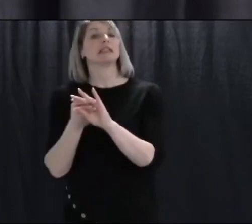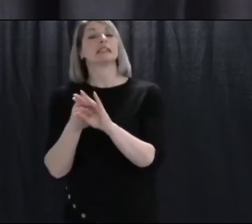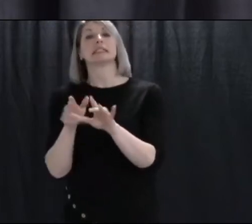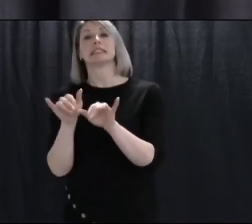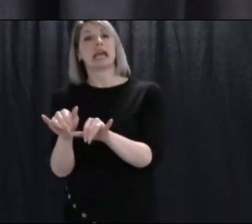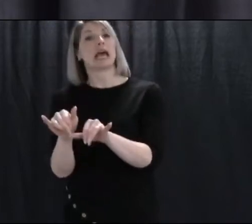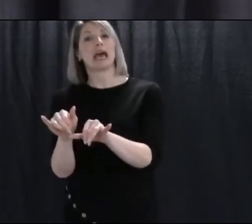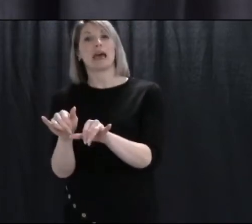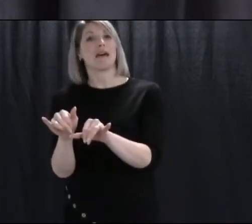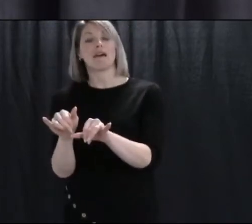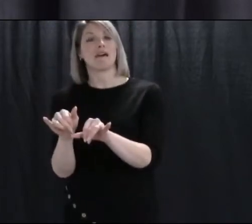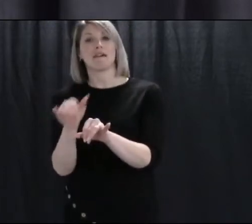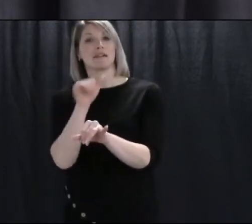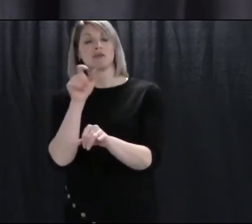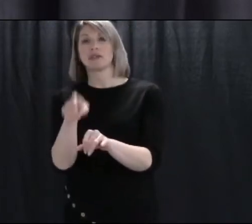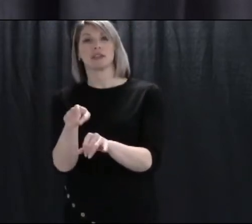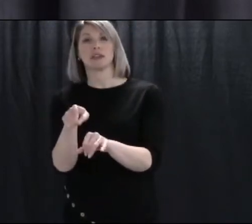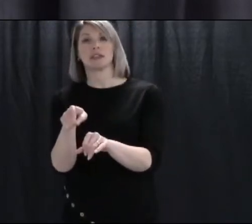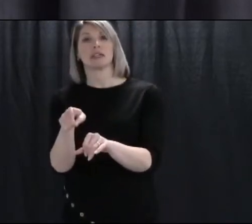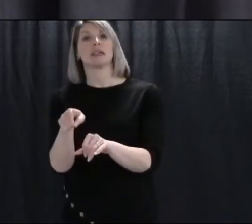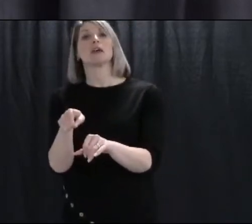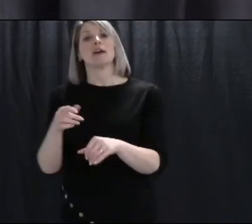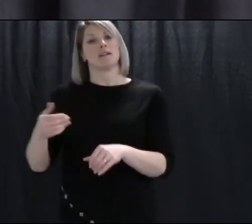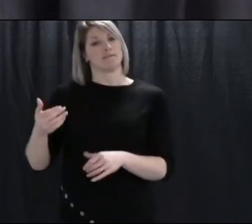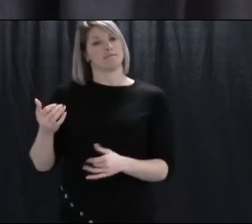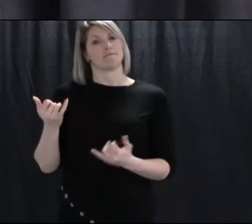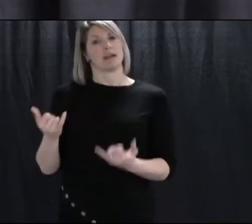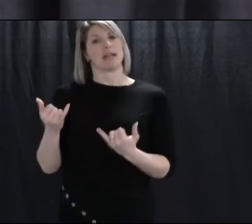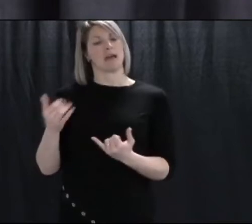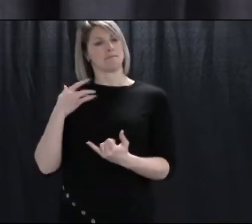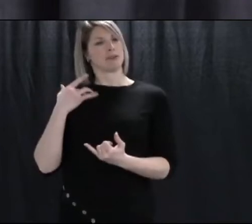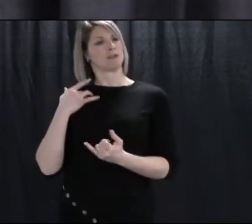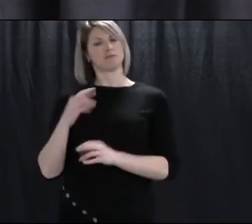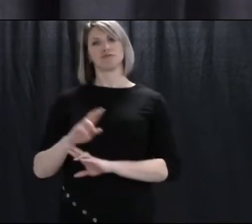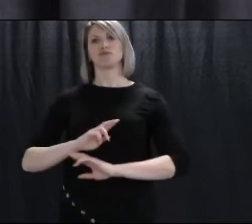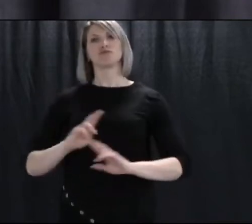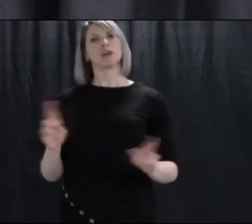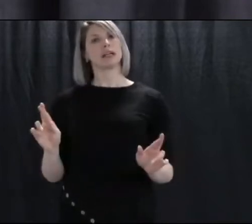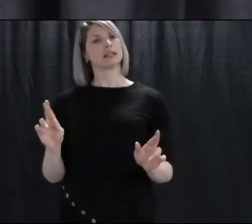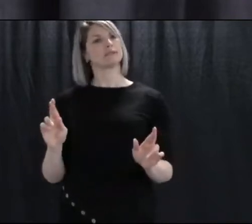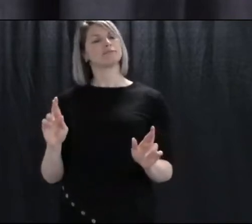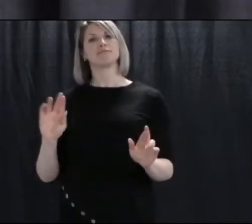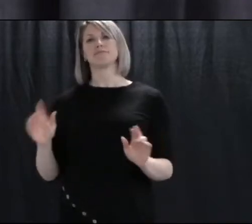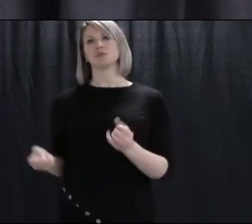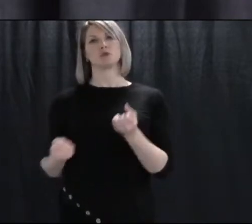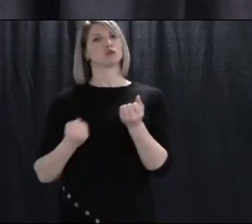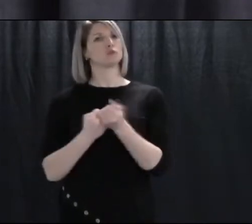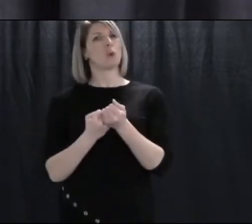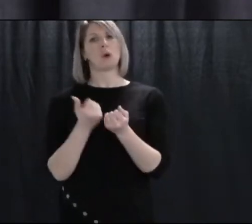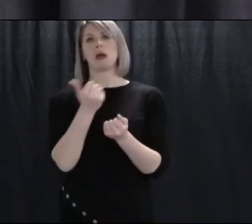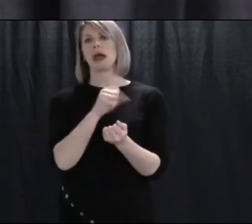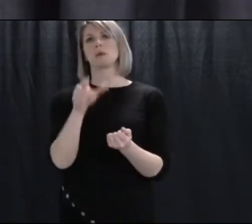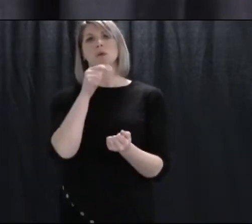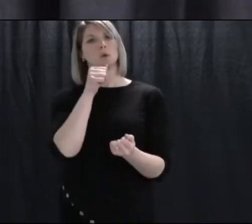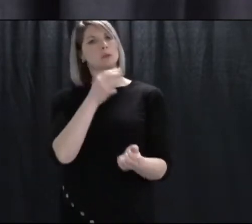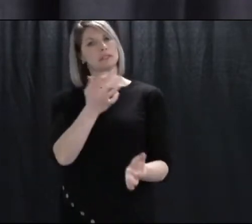therefore, at the moment, feel that our resources are certainly able to respond and deal